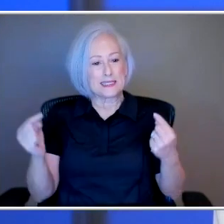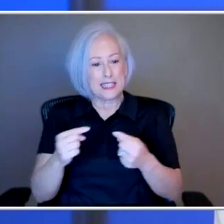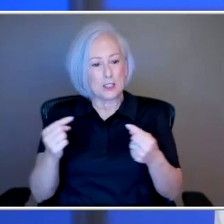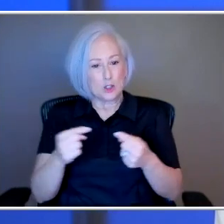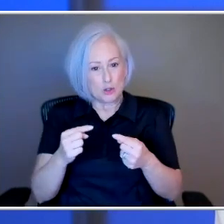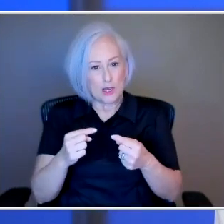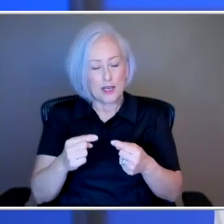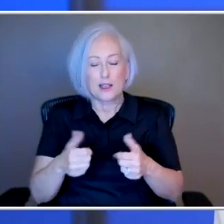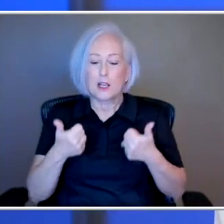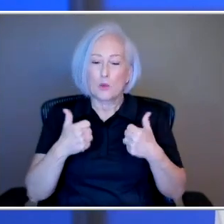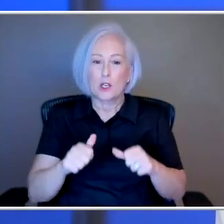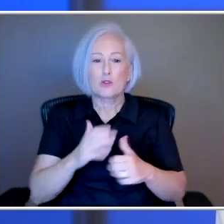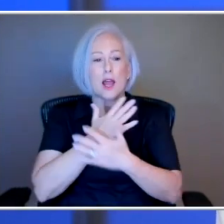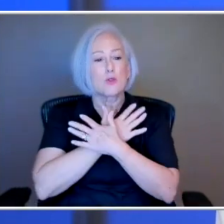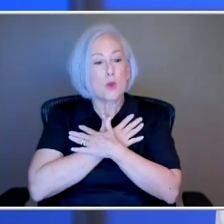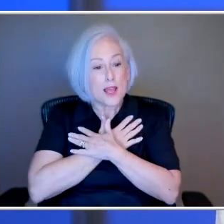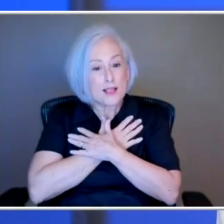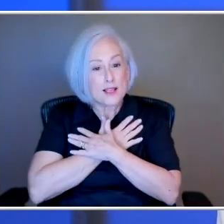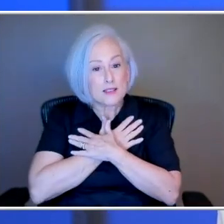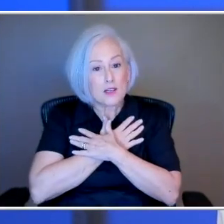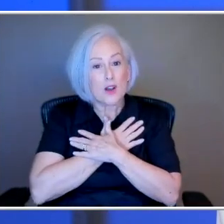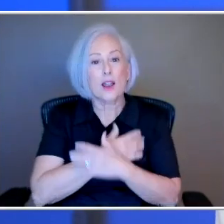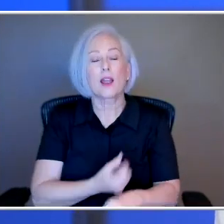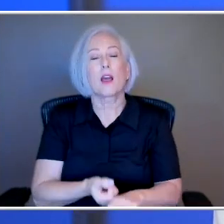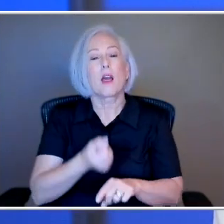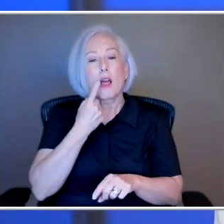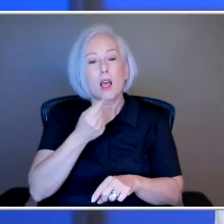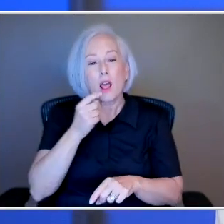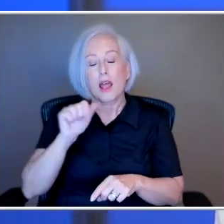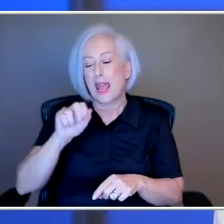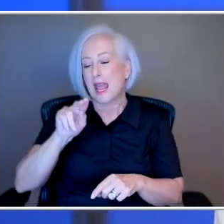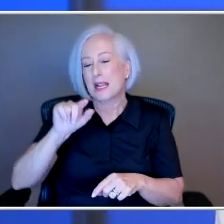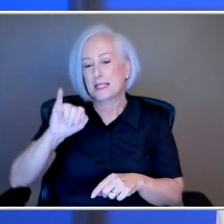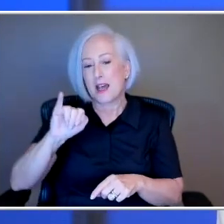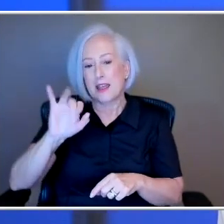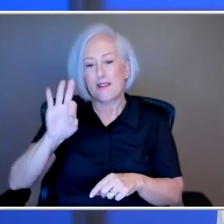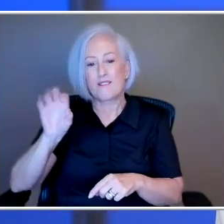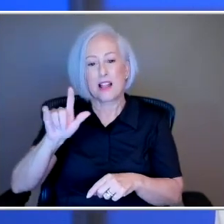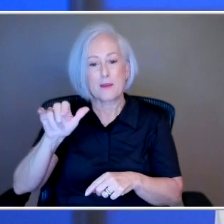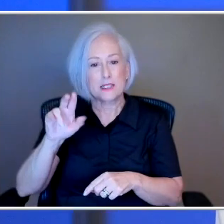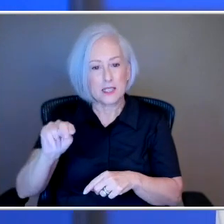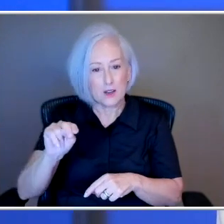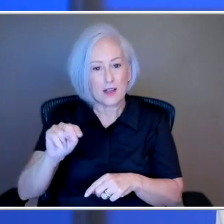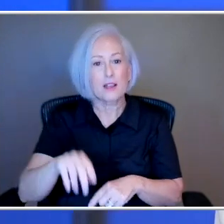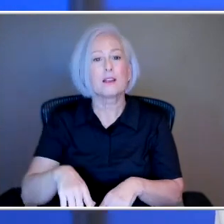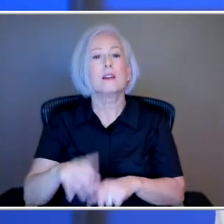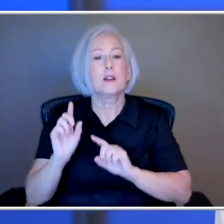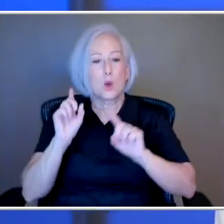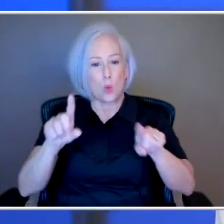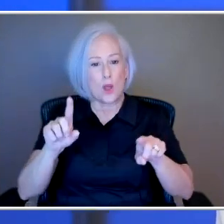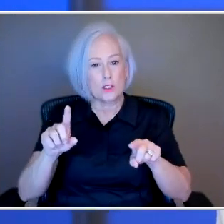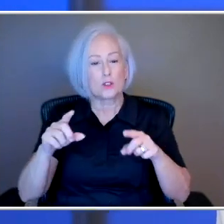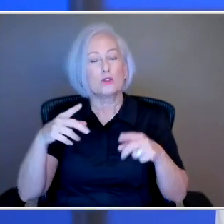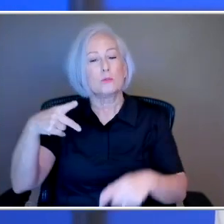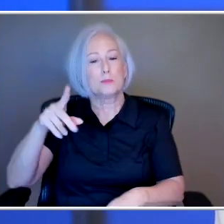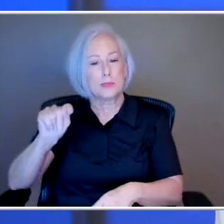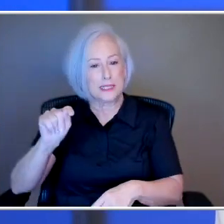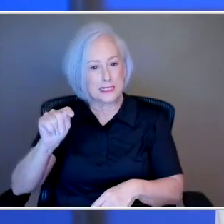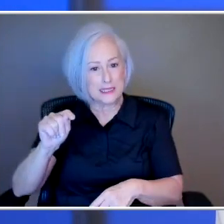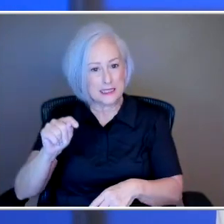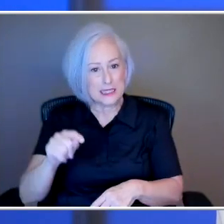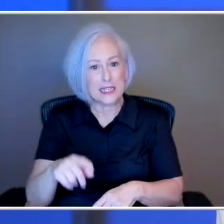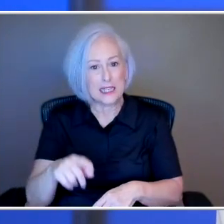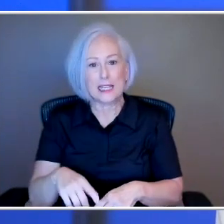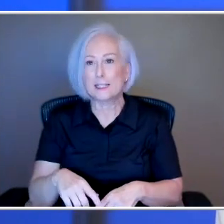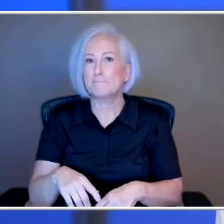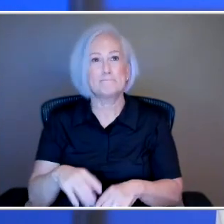resting a little bit, anti-inflammatories, had him in with one of our physical therapists at our performance center, and he wasn't really improving